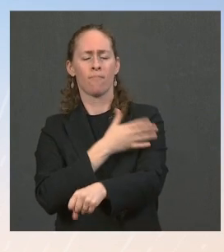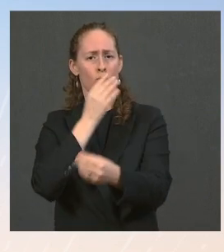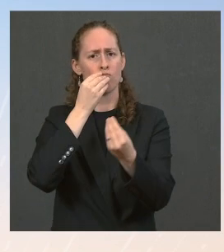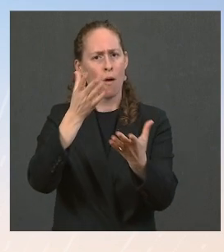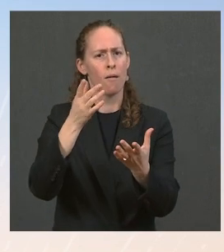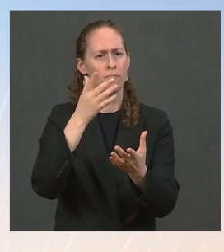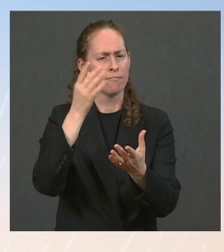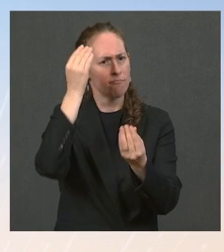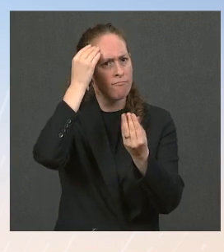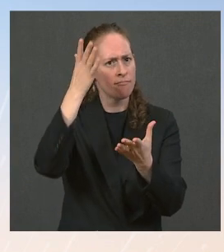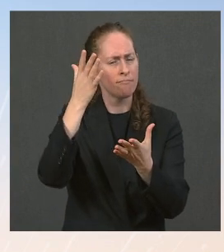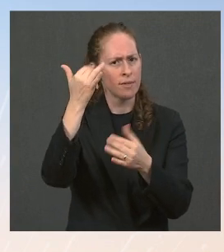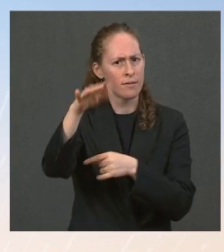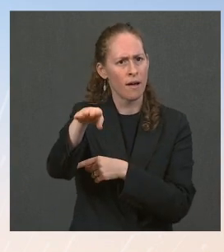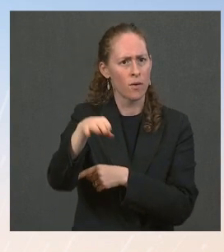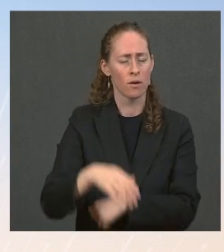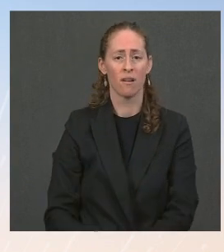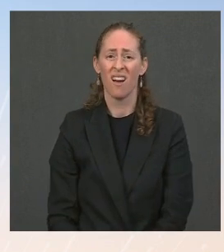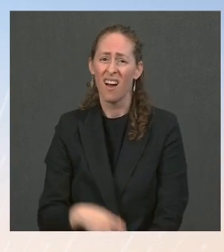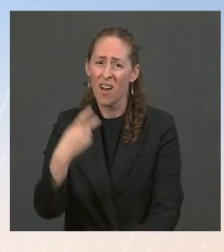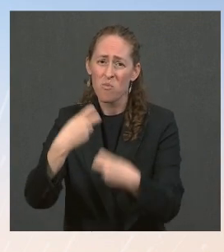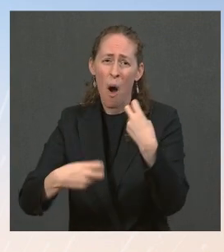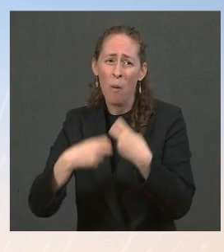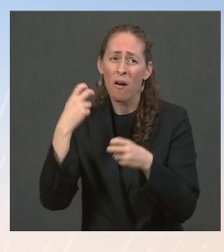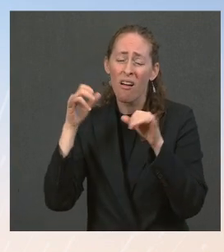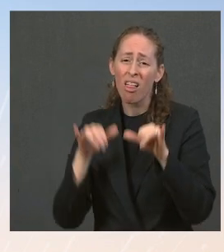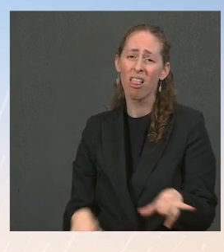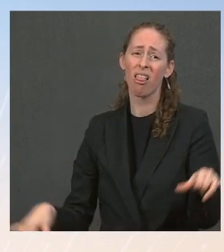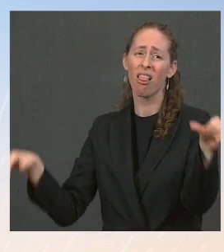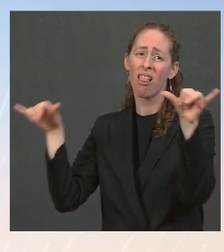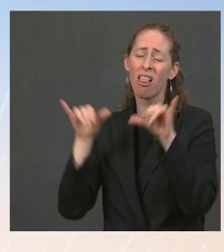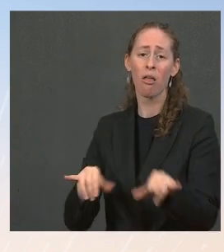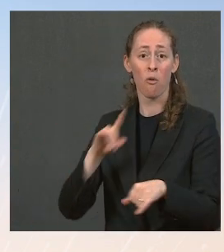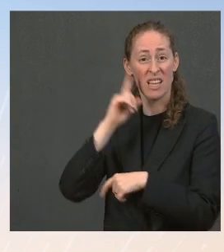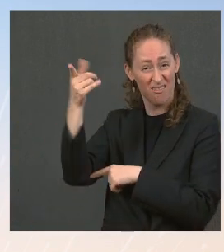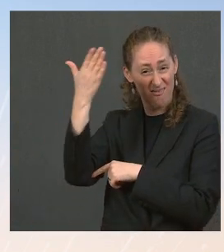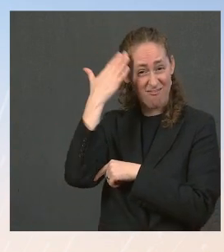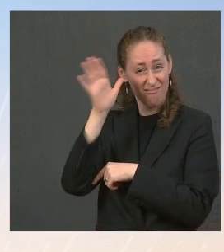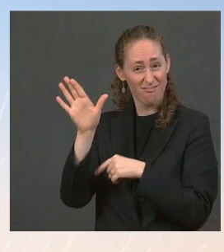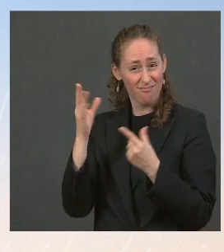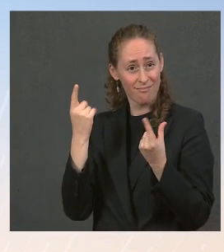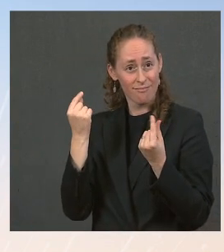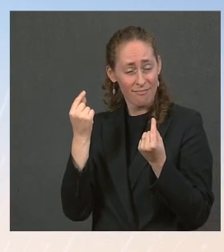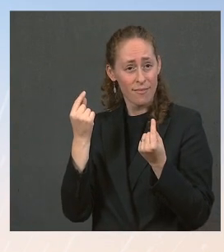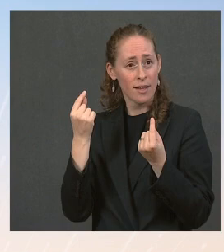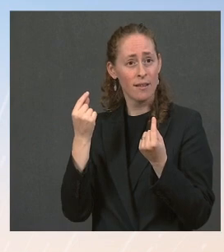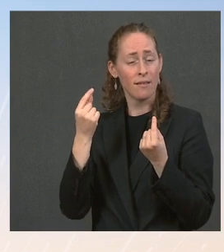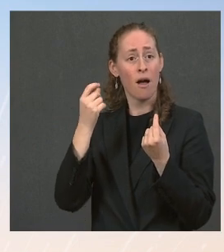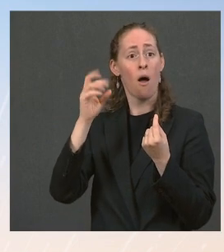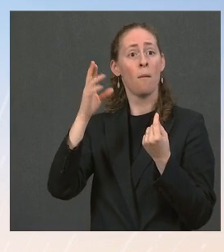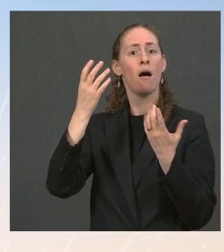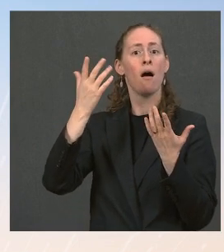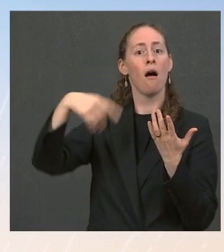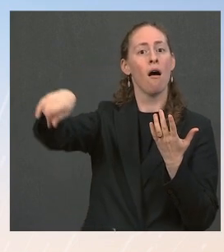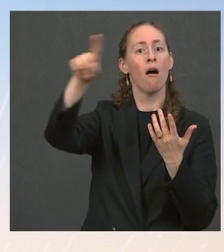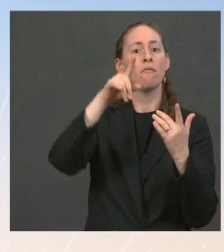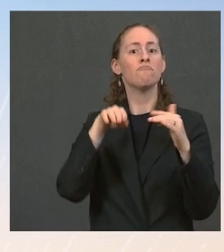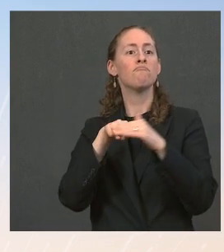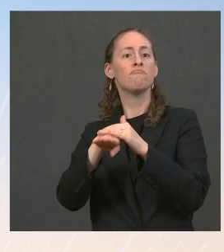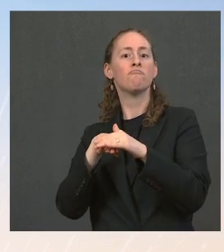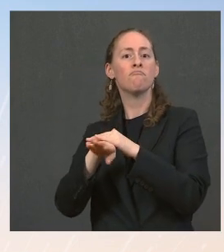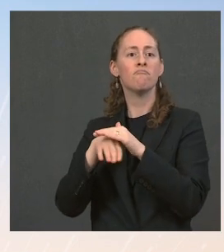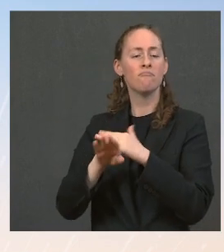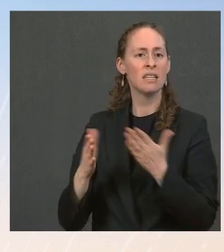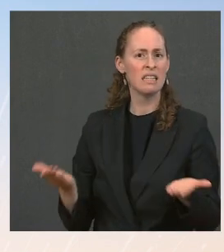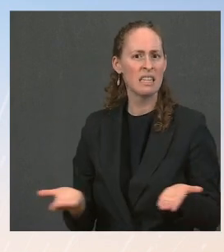an issue of not knowing, or is this an issue of a lot more people are being released into the U.S. than are being sent out? That